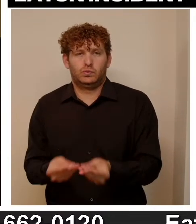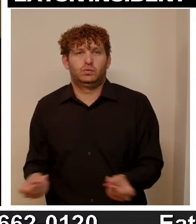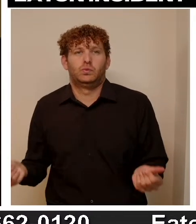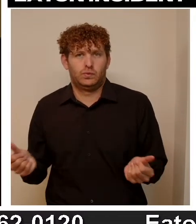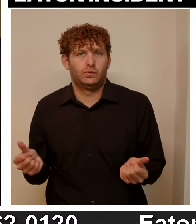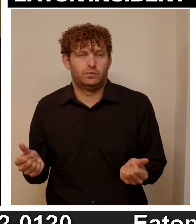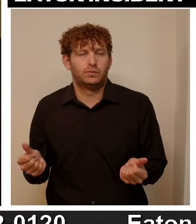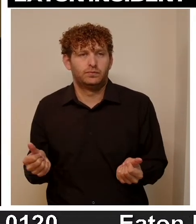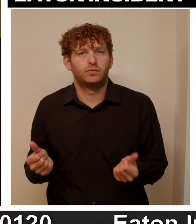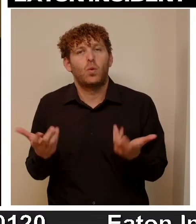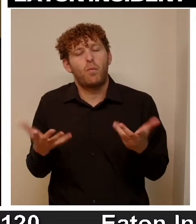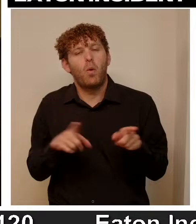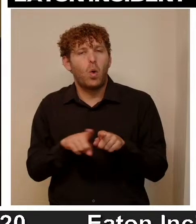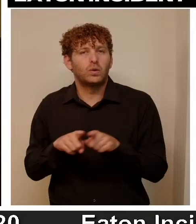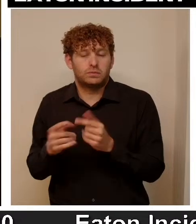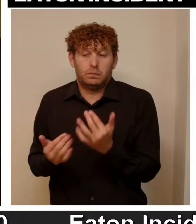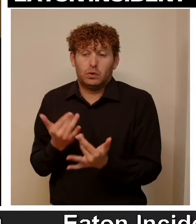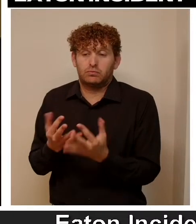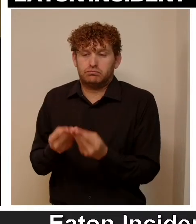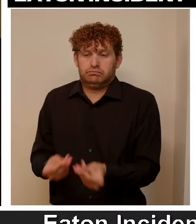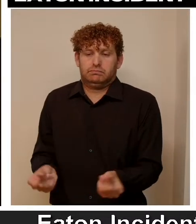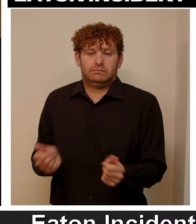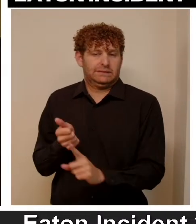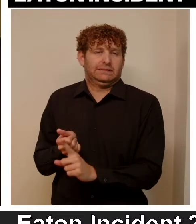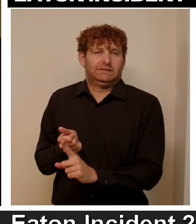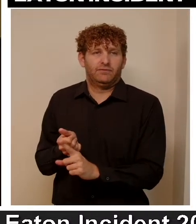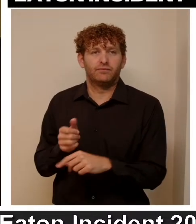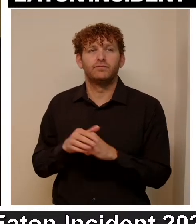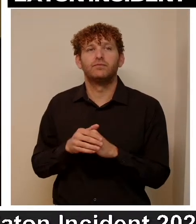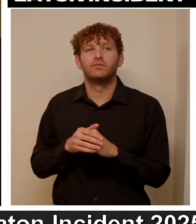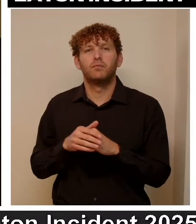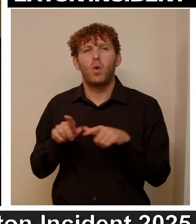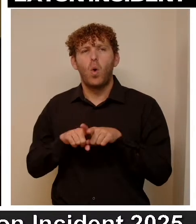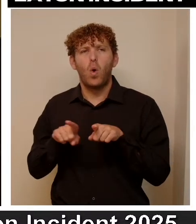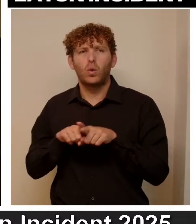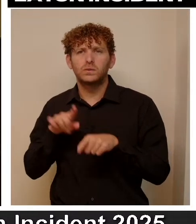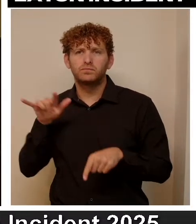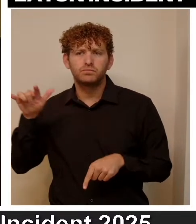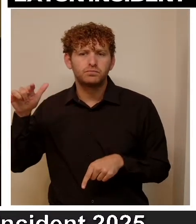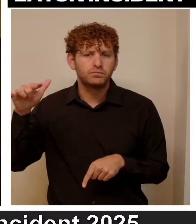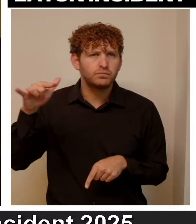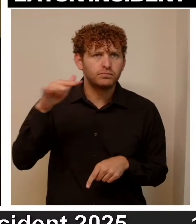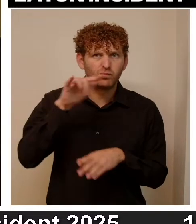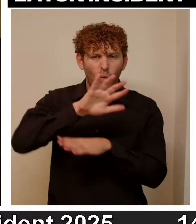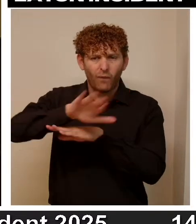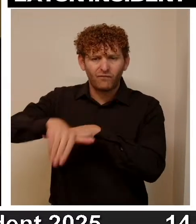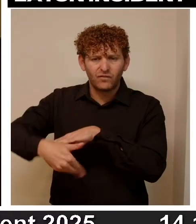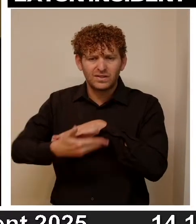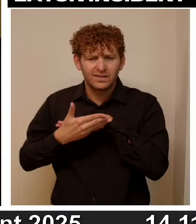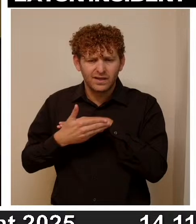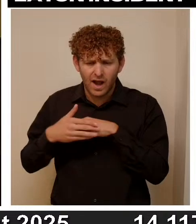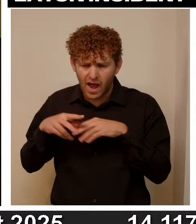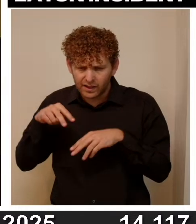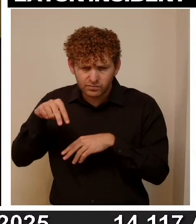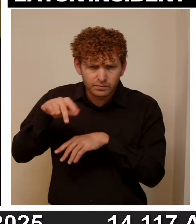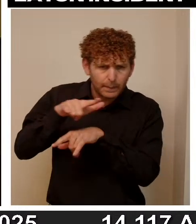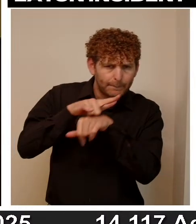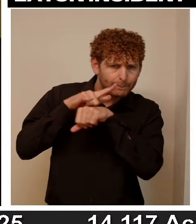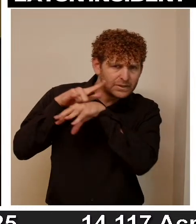we continually monitor that by air. Overnight we monitor it with the infrared. Some of the other spots in